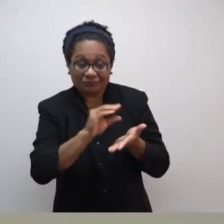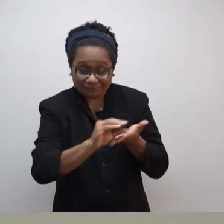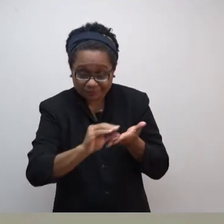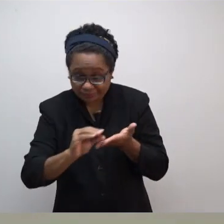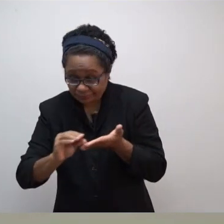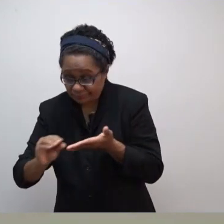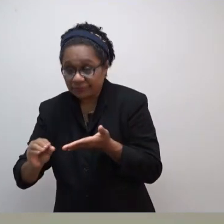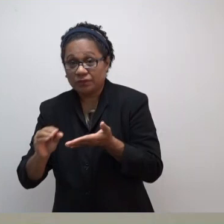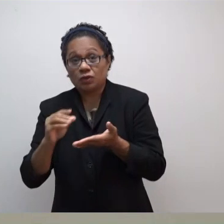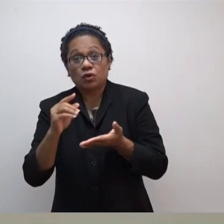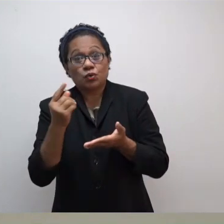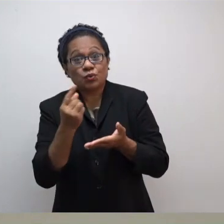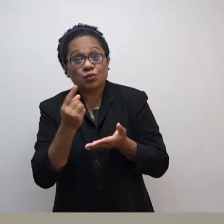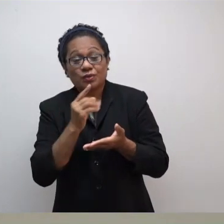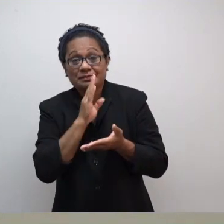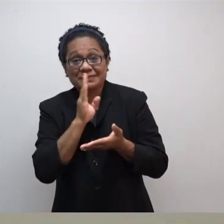out will